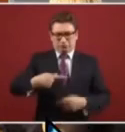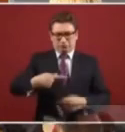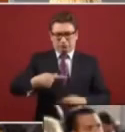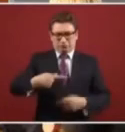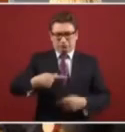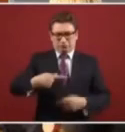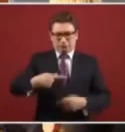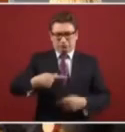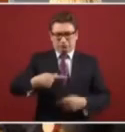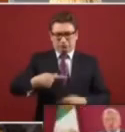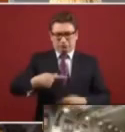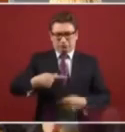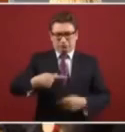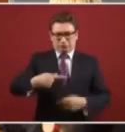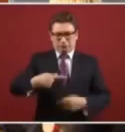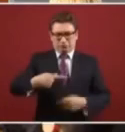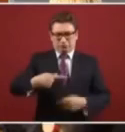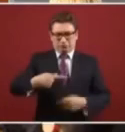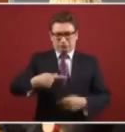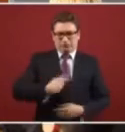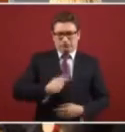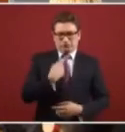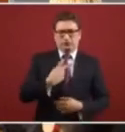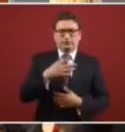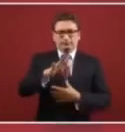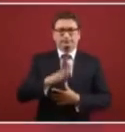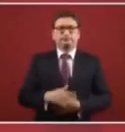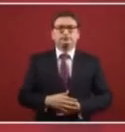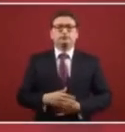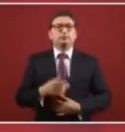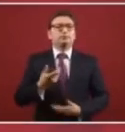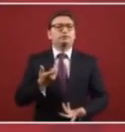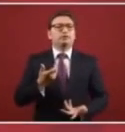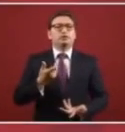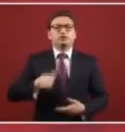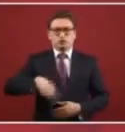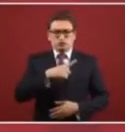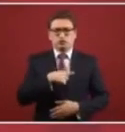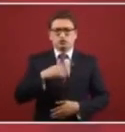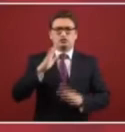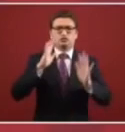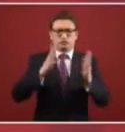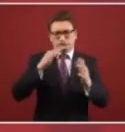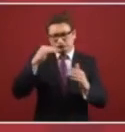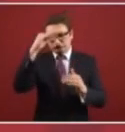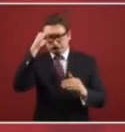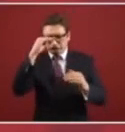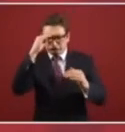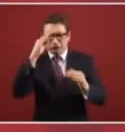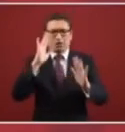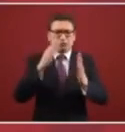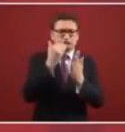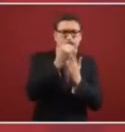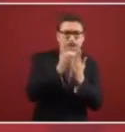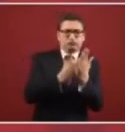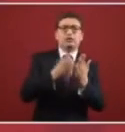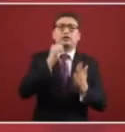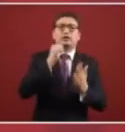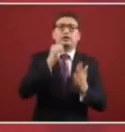understood the first question and he's going to start with that. Nosotros tenemos una estrategia, ayer se